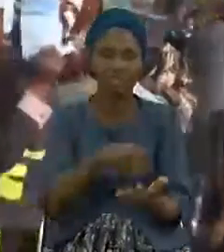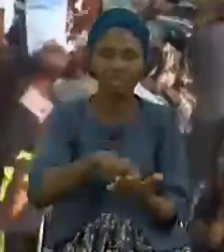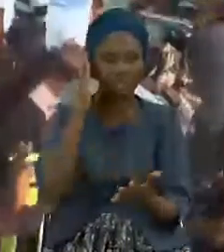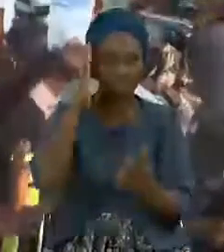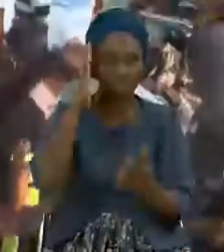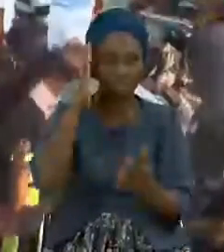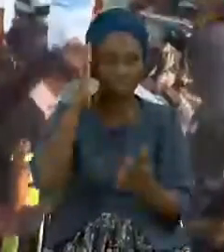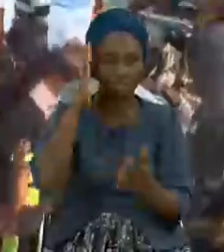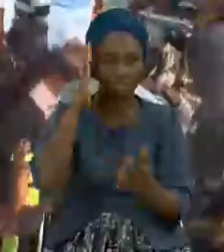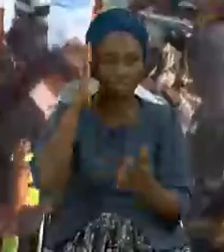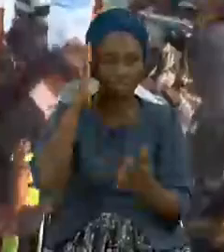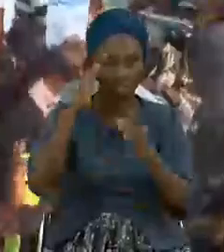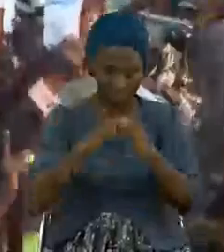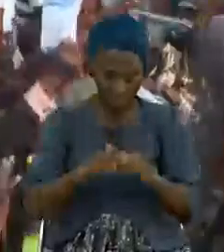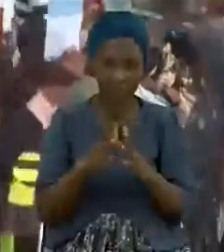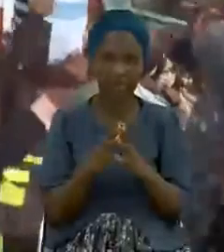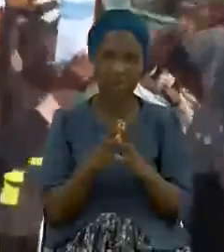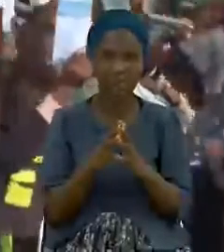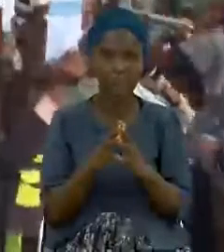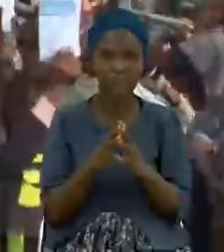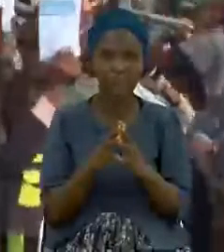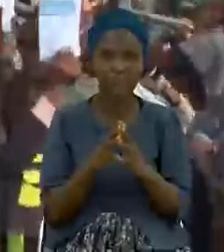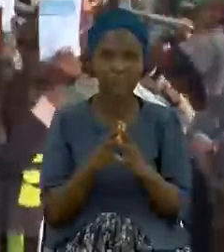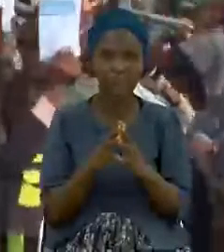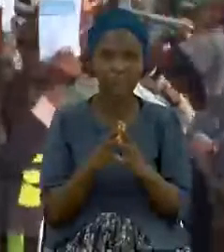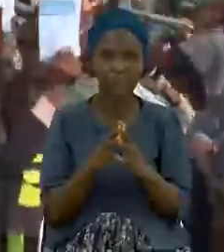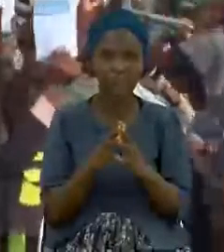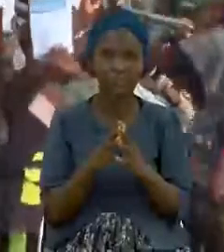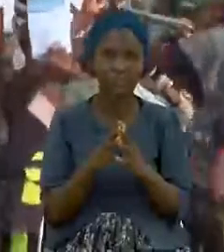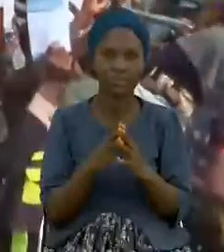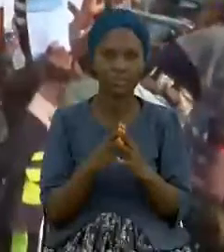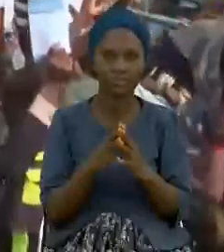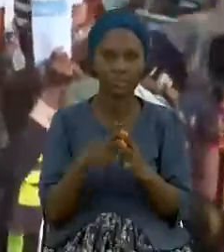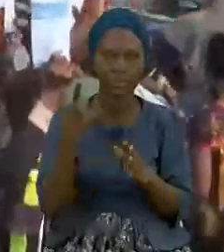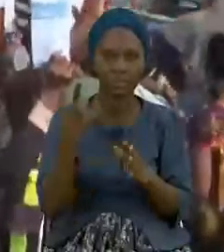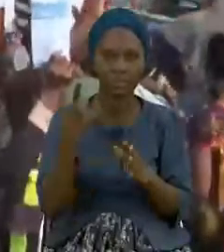The marks of sanctification.